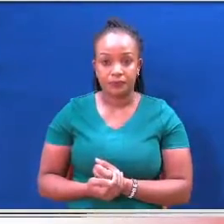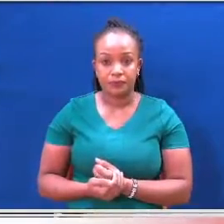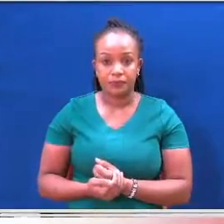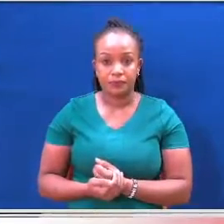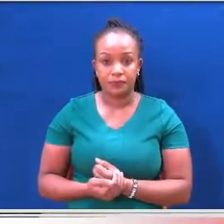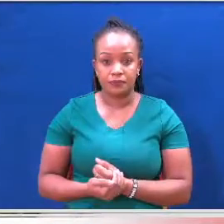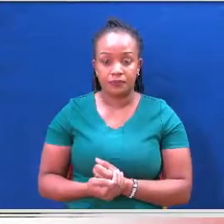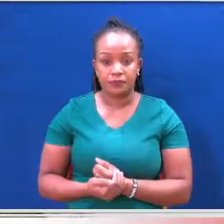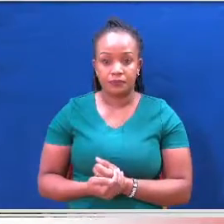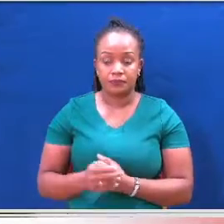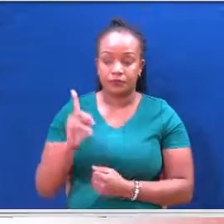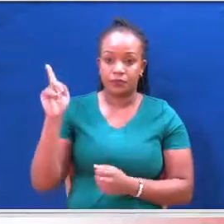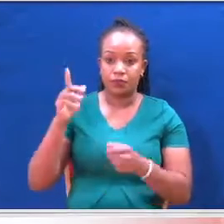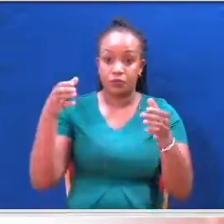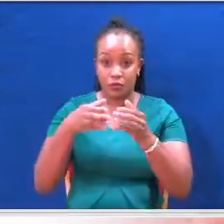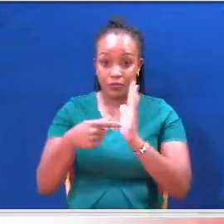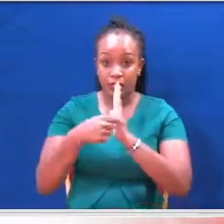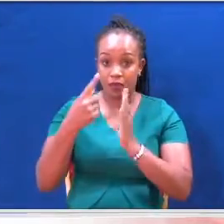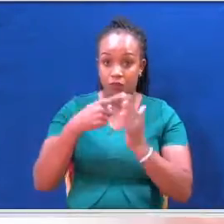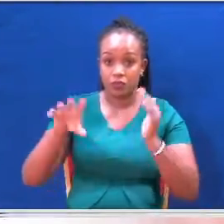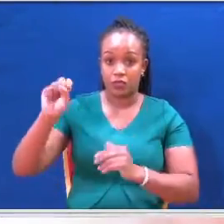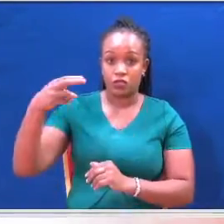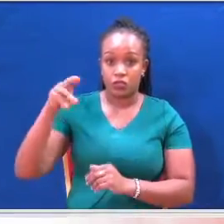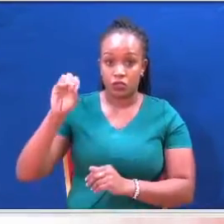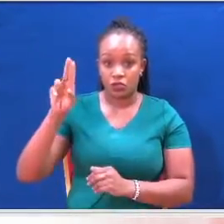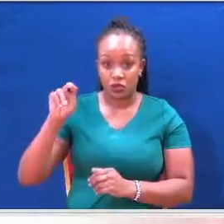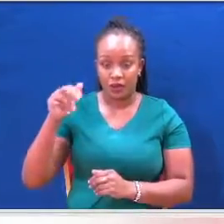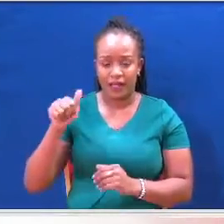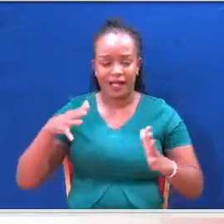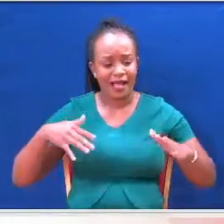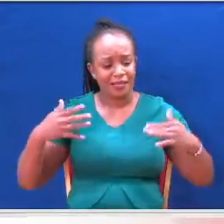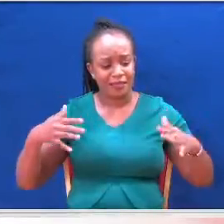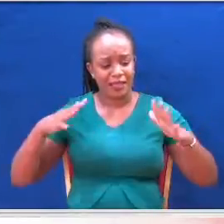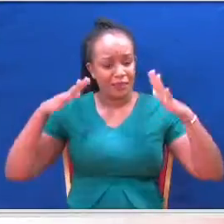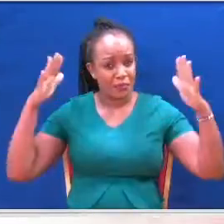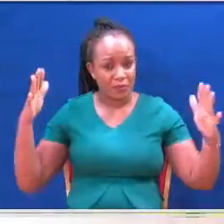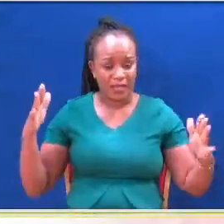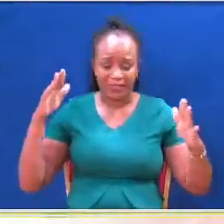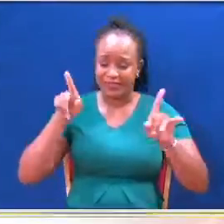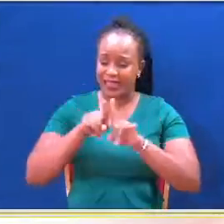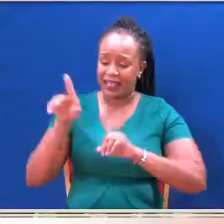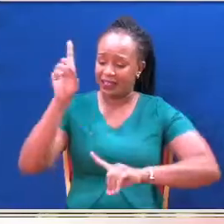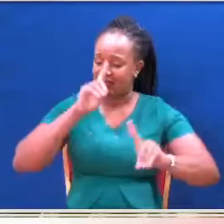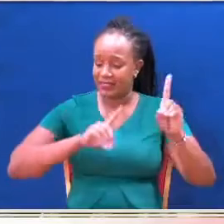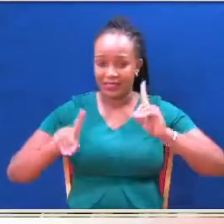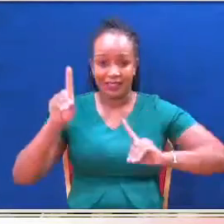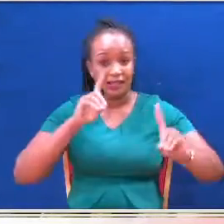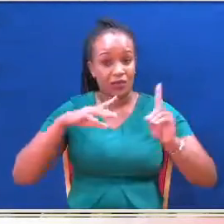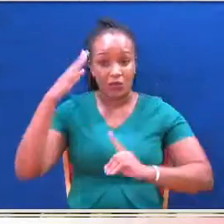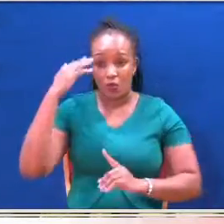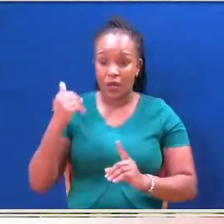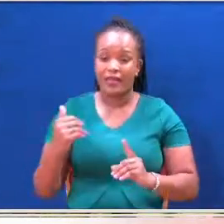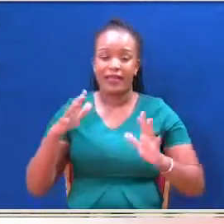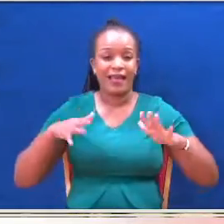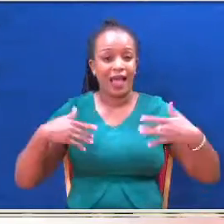members of little-known Shona community could not help themselves from breaking into song and dance in anticipation of a moment